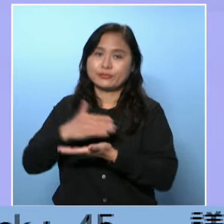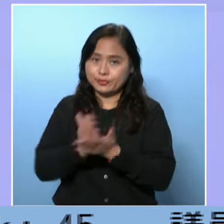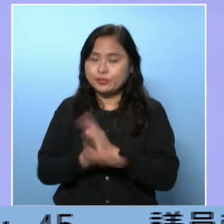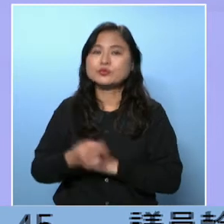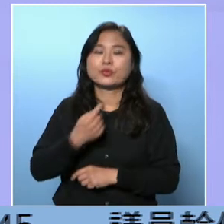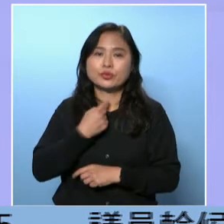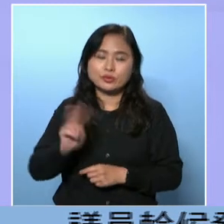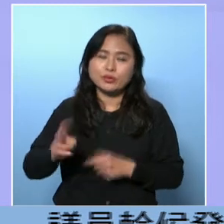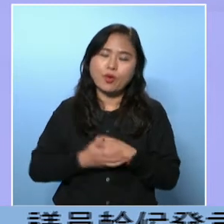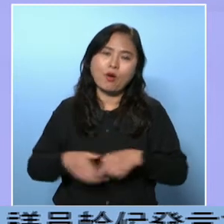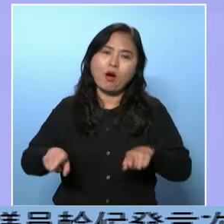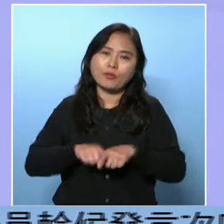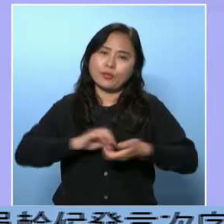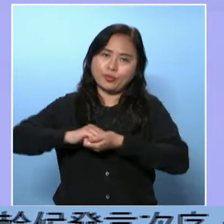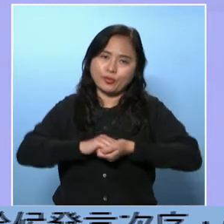service, and